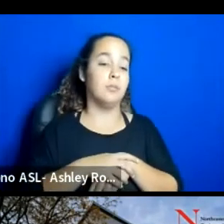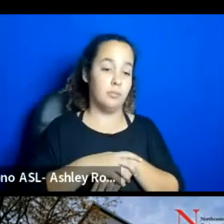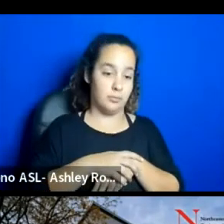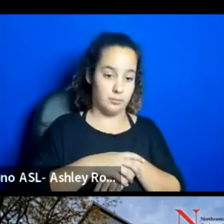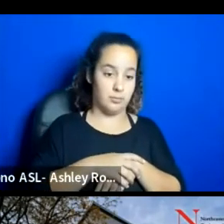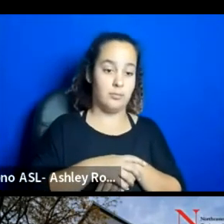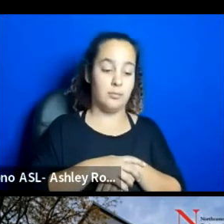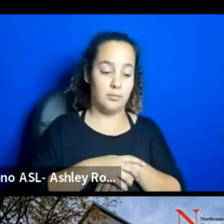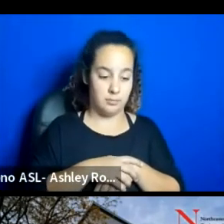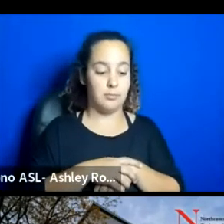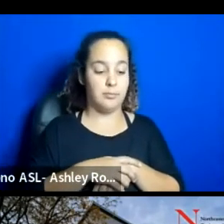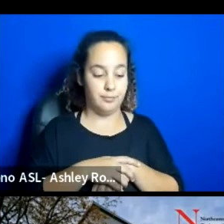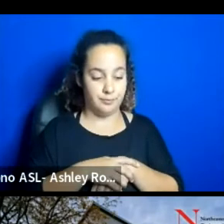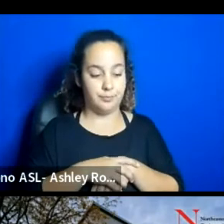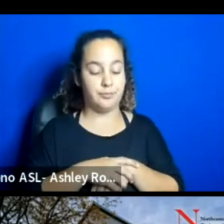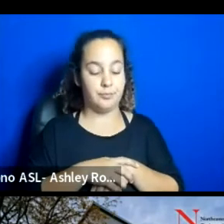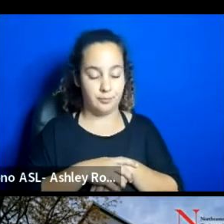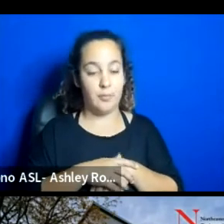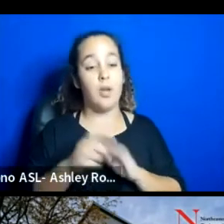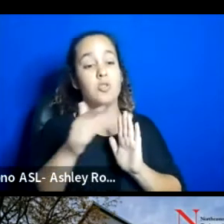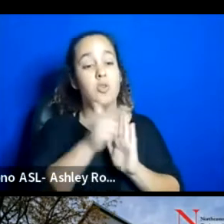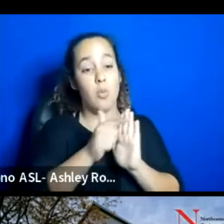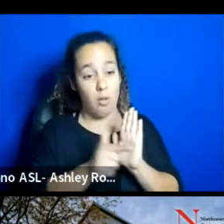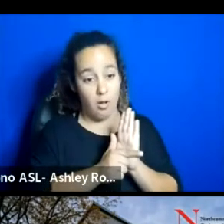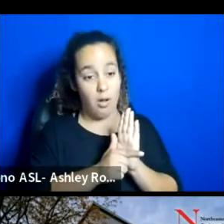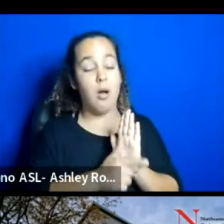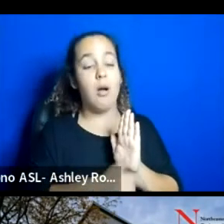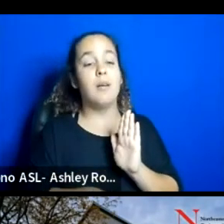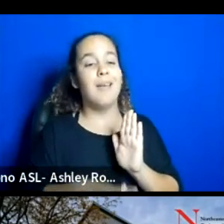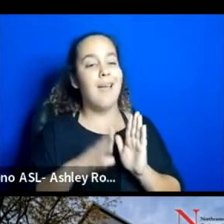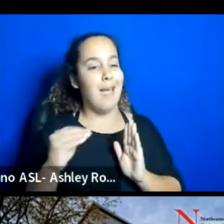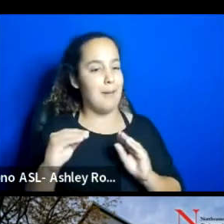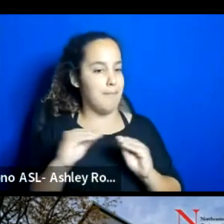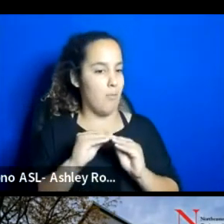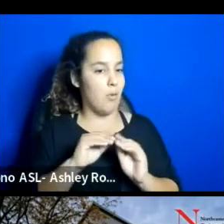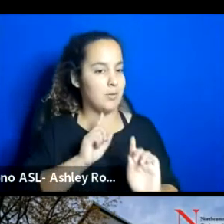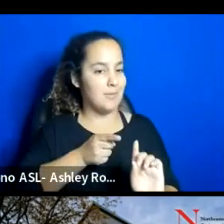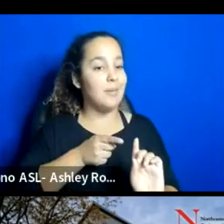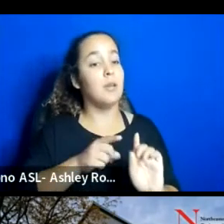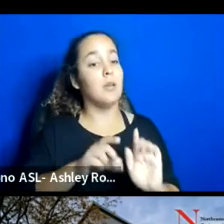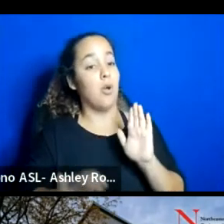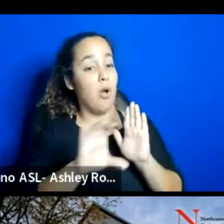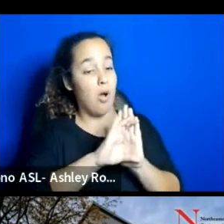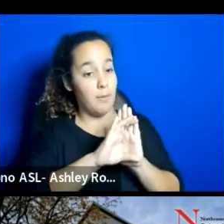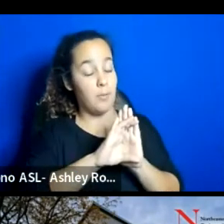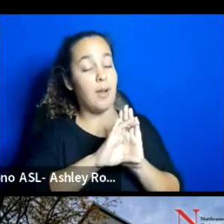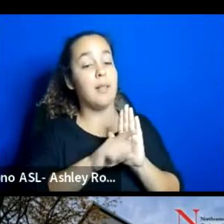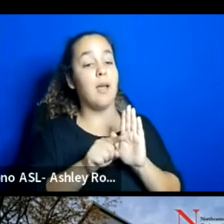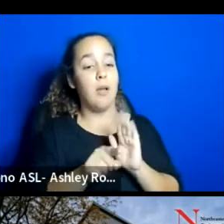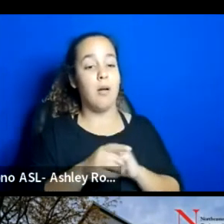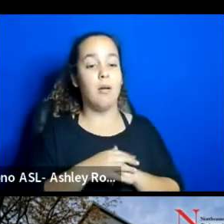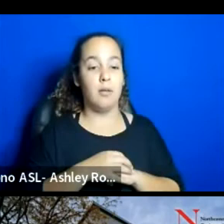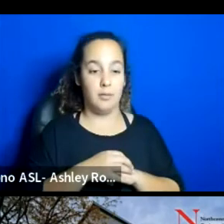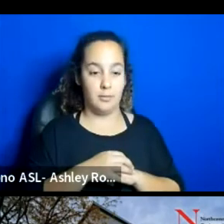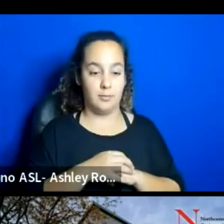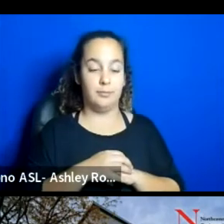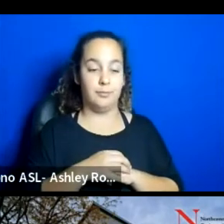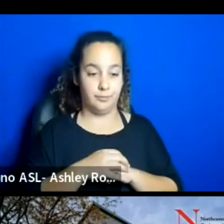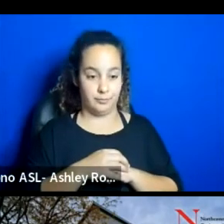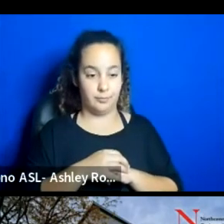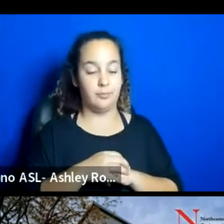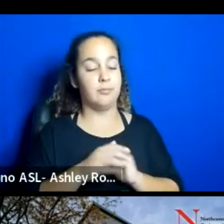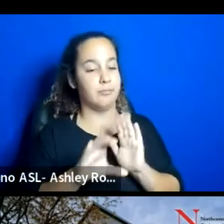strategically situated. Law, and more specifically copyright law, appears in Salter's book as moving